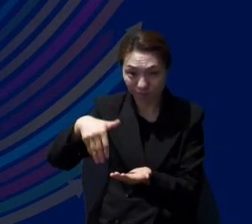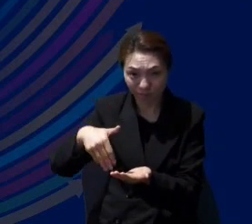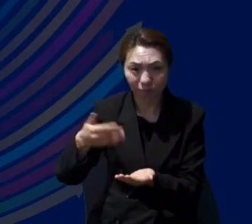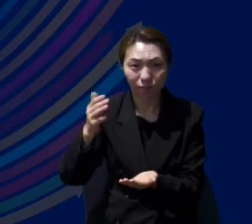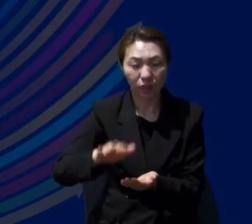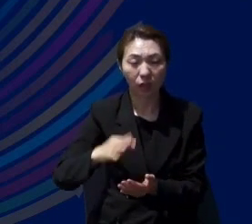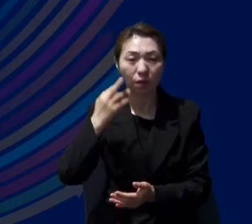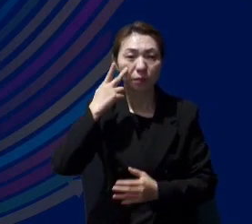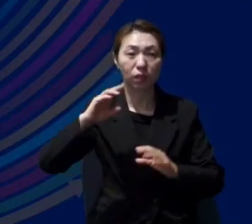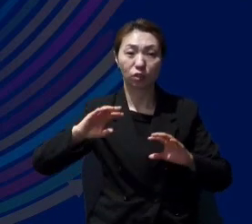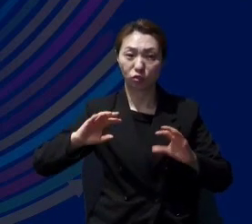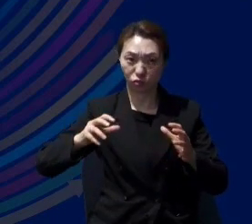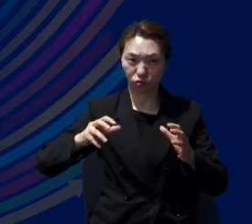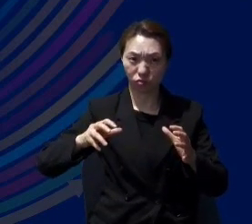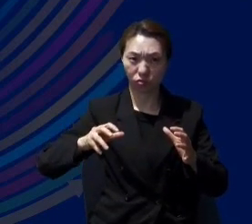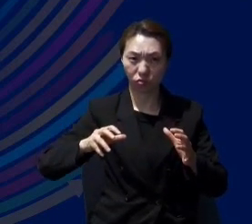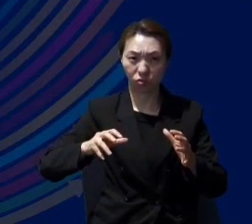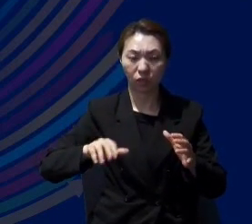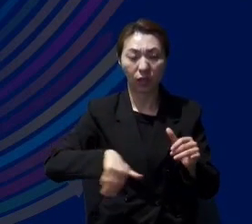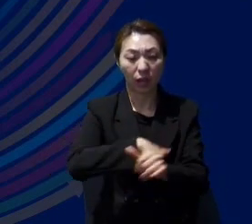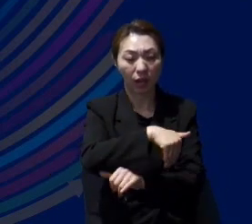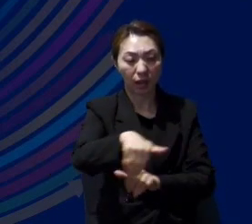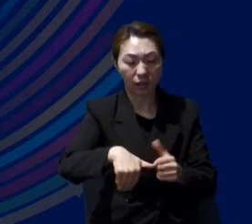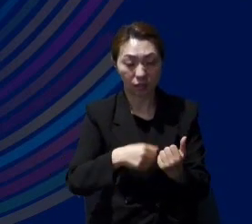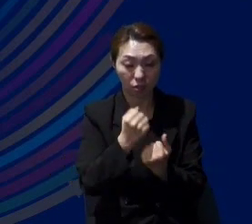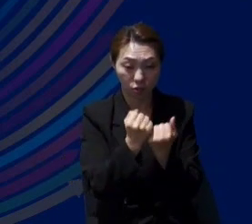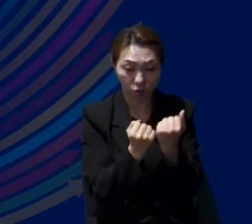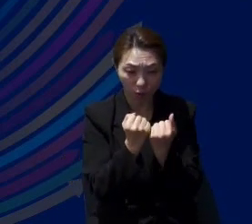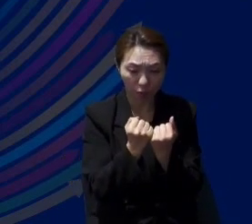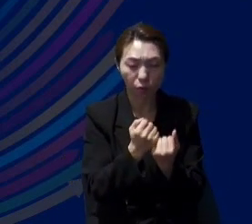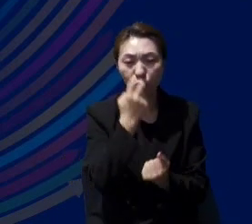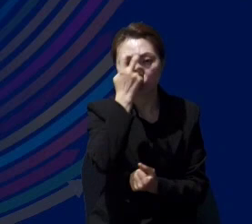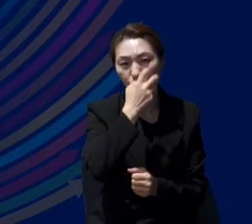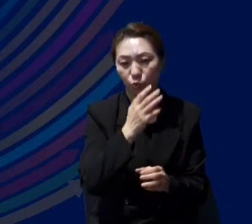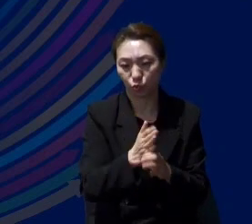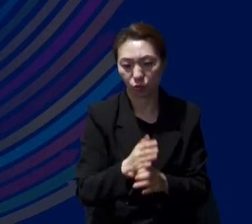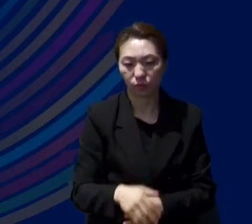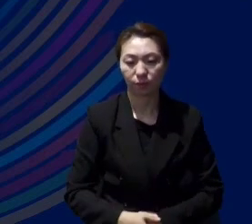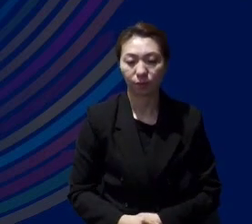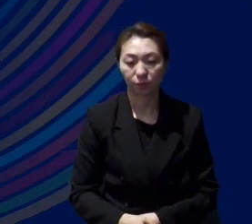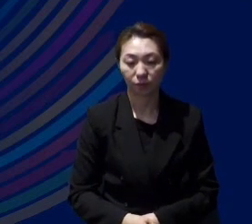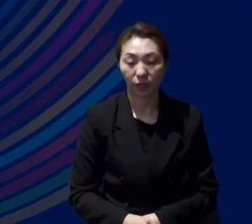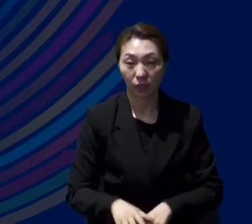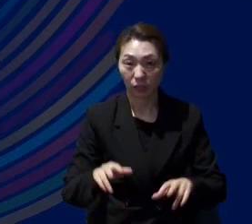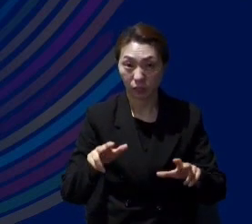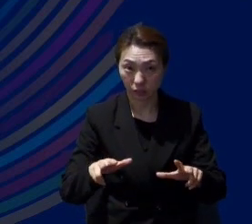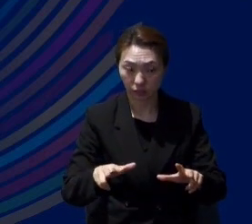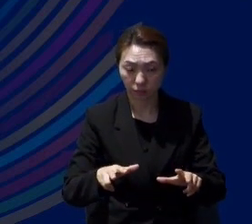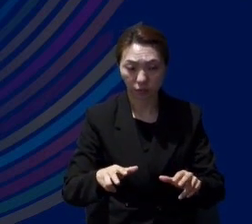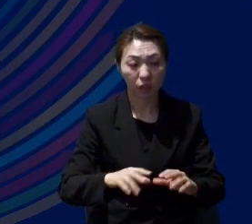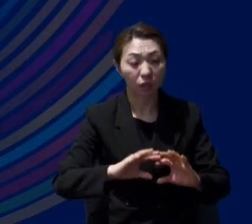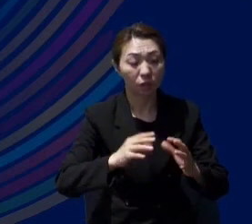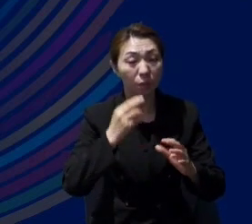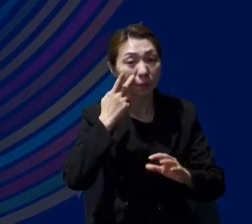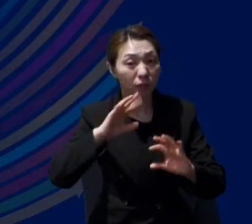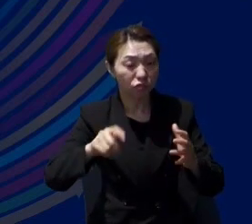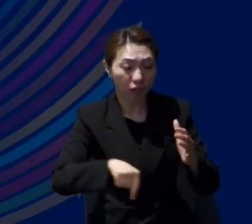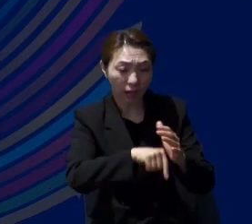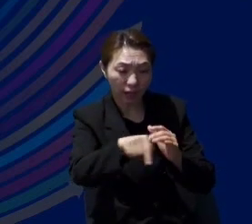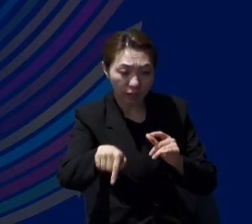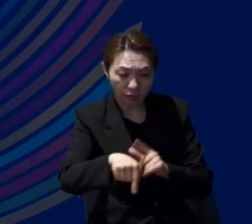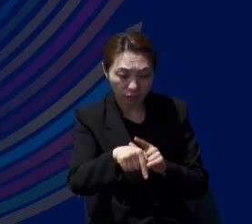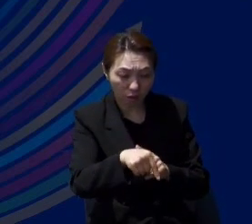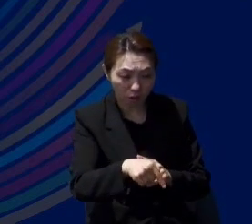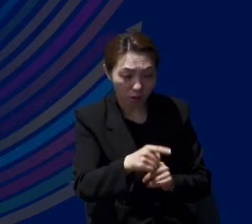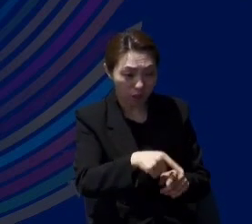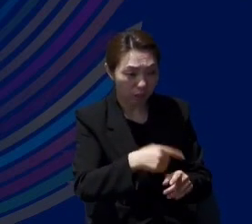of the US population. And then this is really specific to this analysis, but when race and ethnicity are recorded on death certificates in